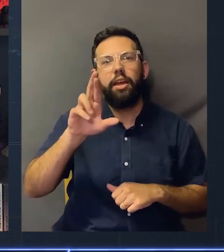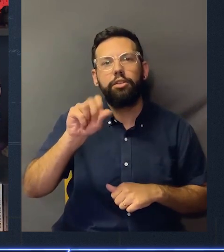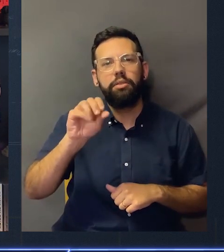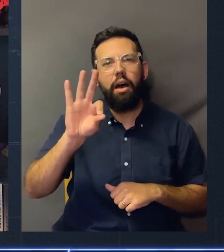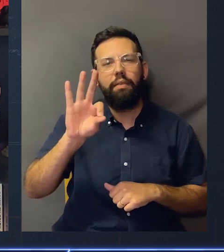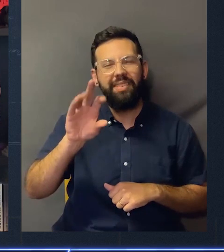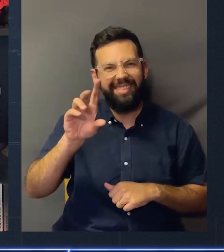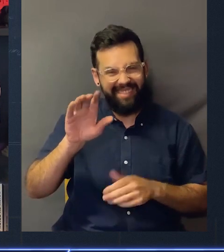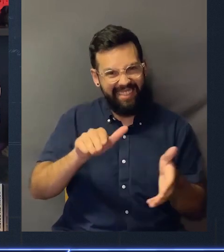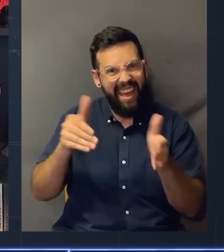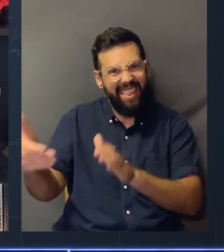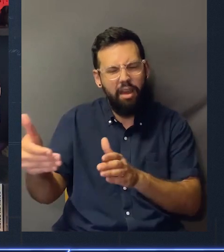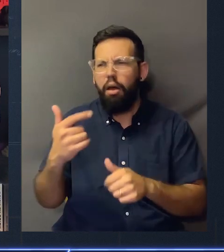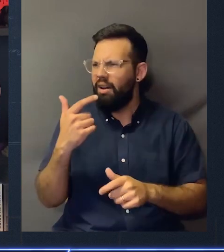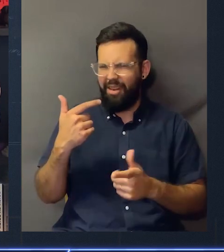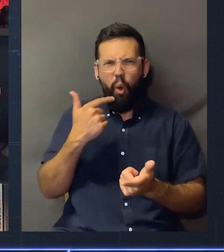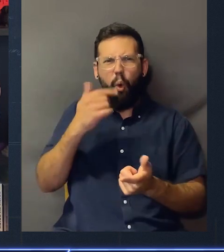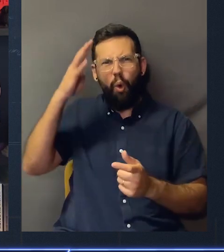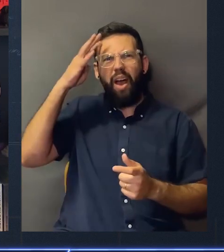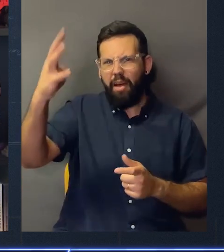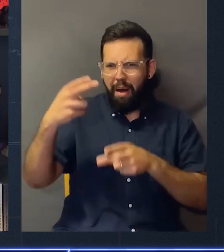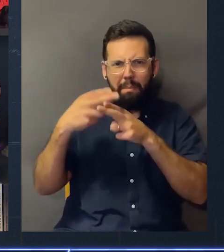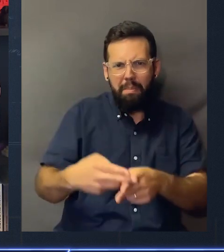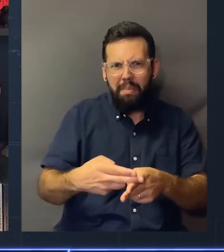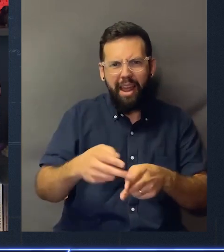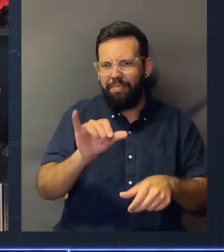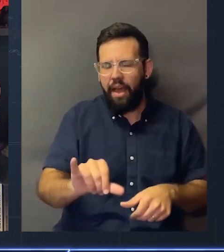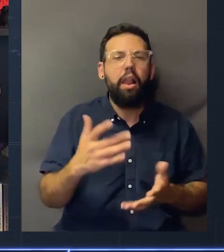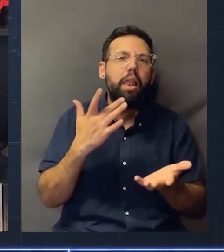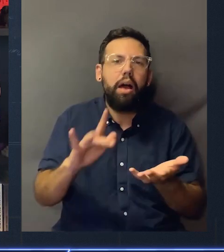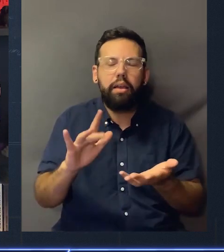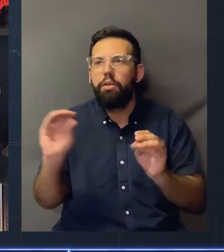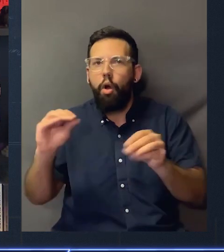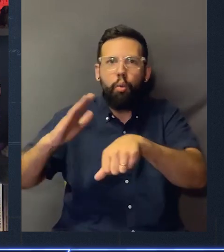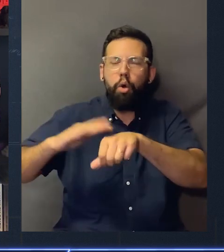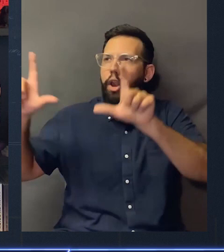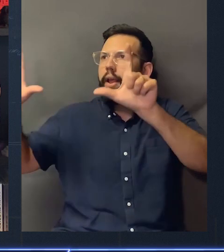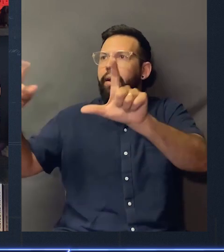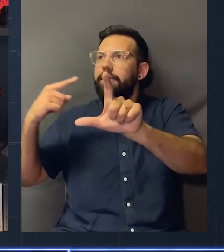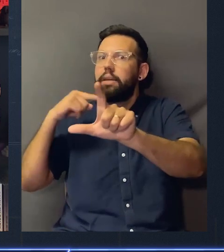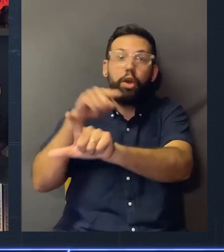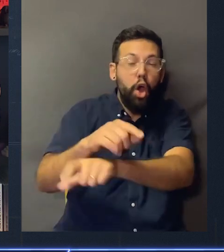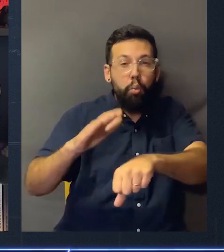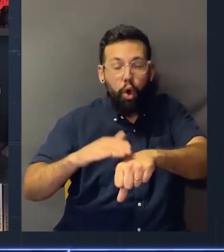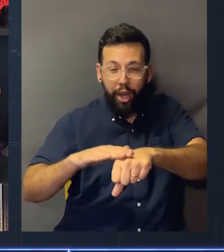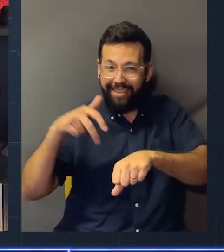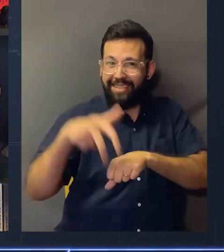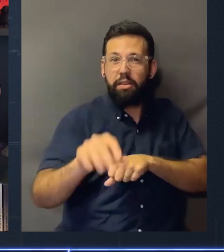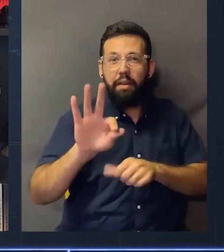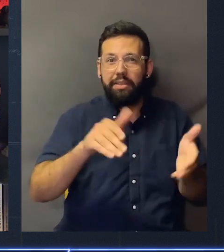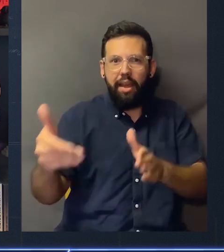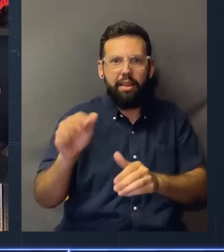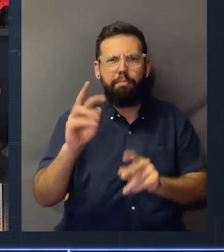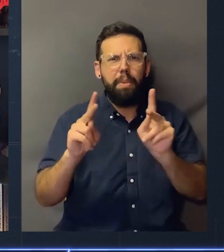who came up with that? And luckily, there was no sign that said, warning, Stairs of Death ahead. That would probably turn most people